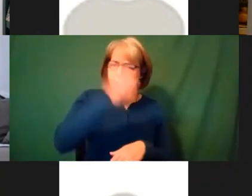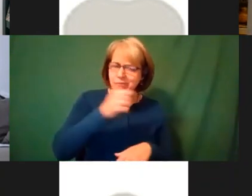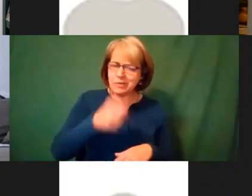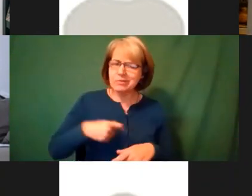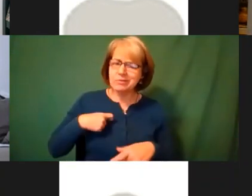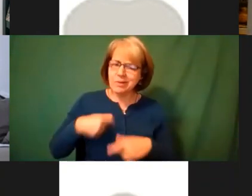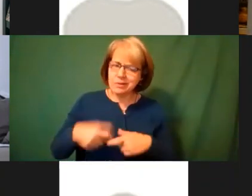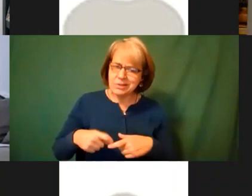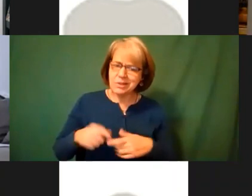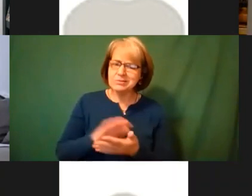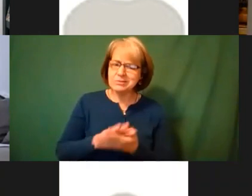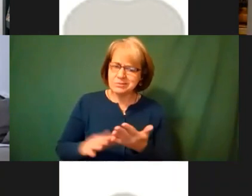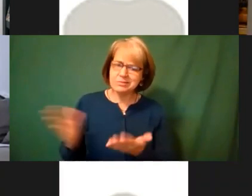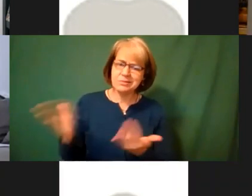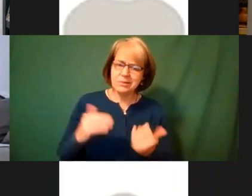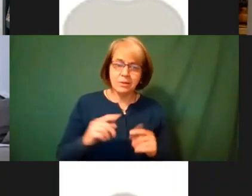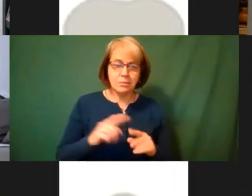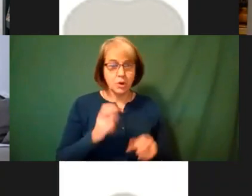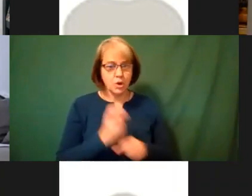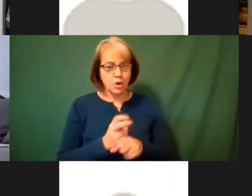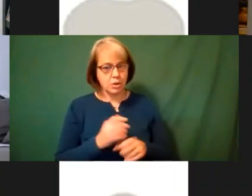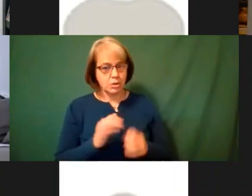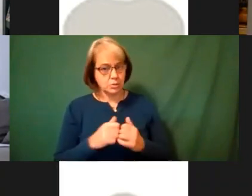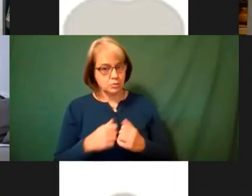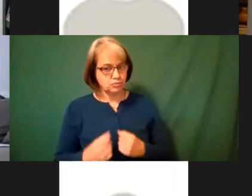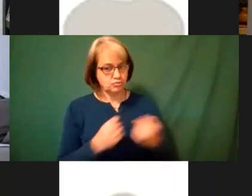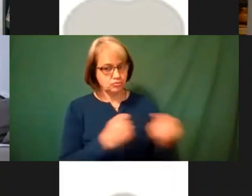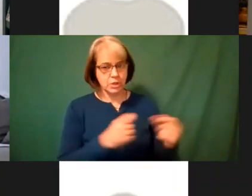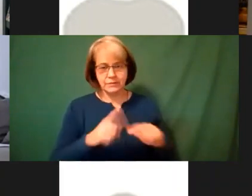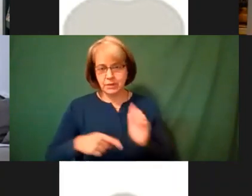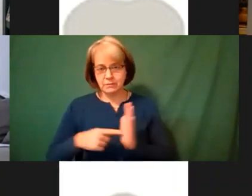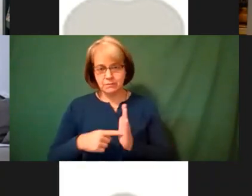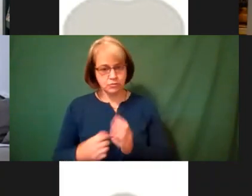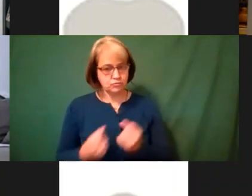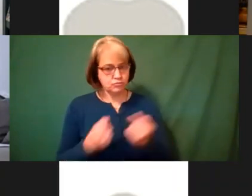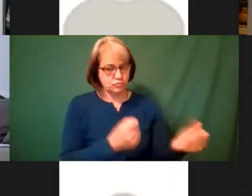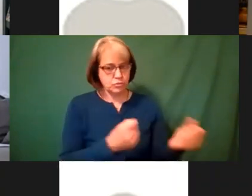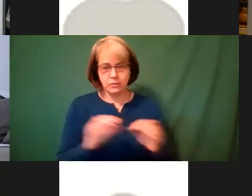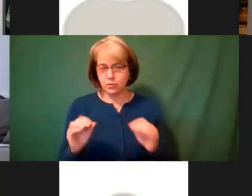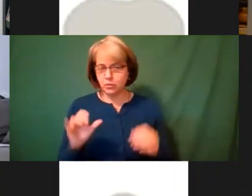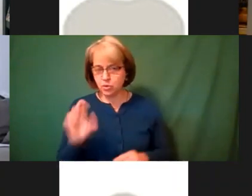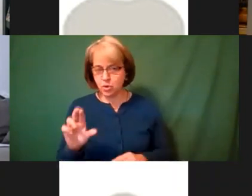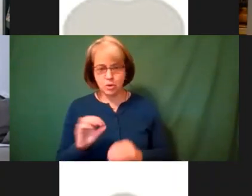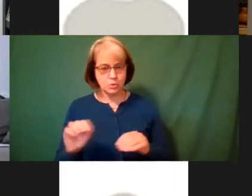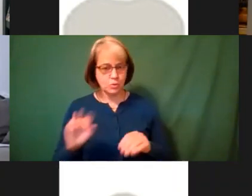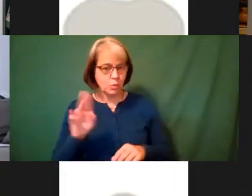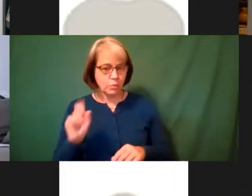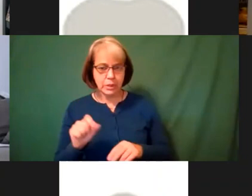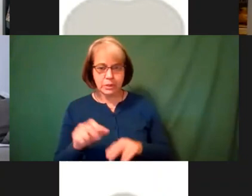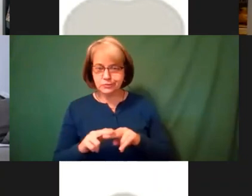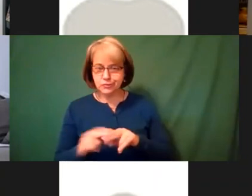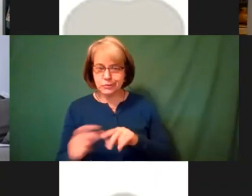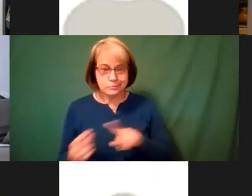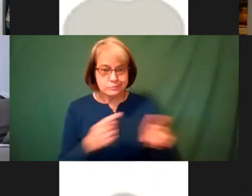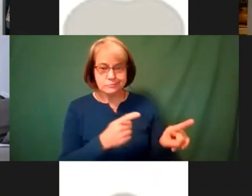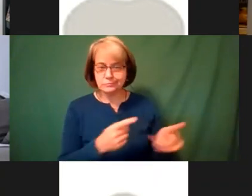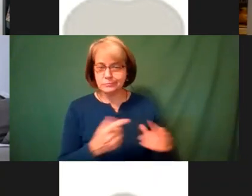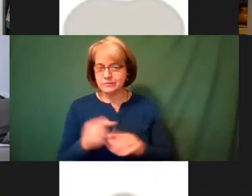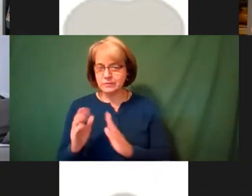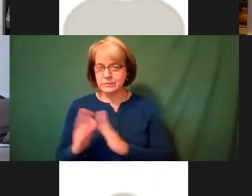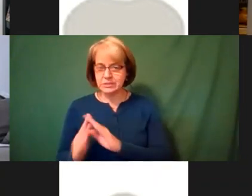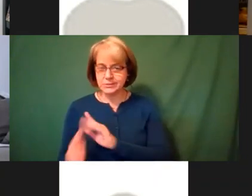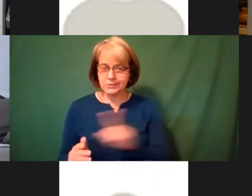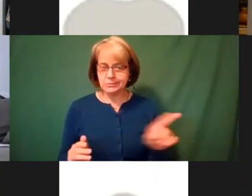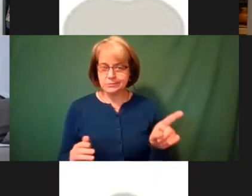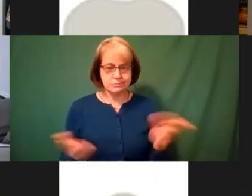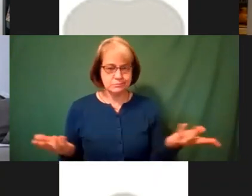that, in part because it's an hour away. Not everybody has a car, can afford a car. And there was no public transportation at the time. But it was interesting. I